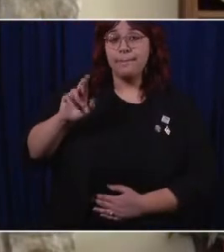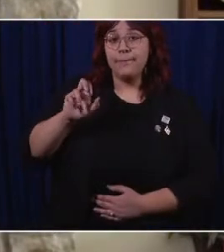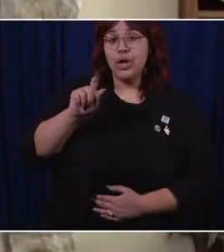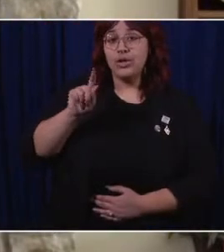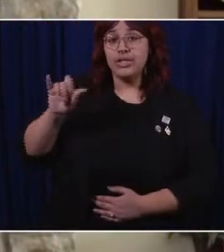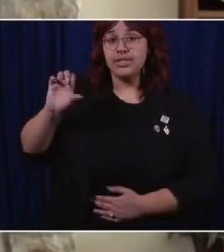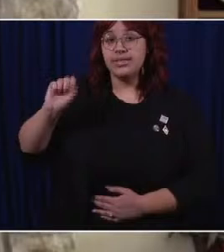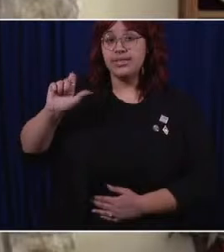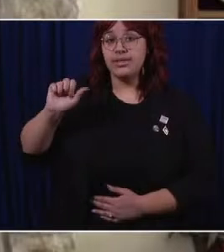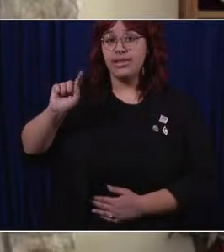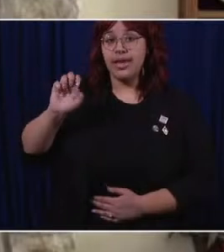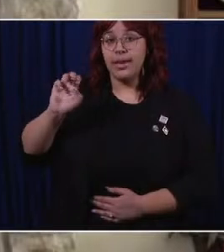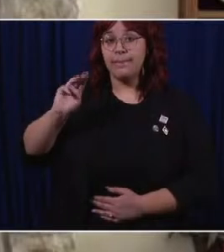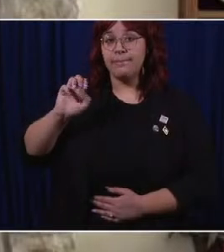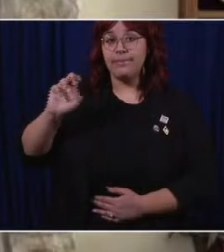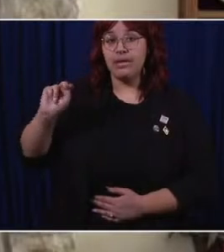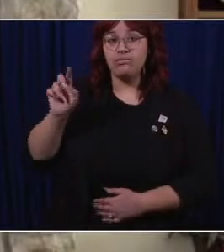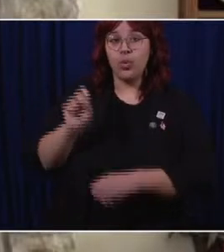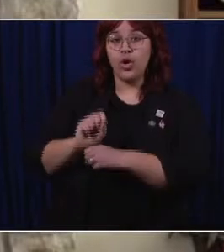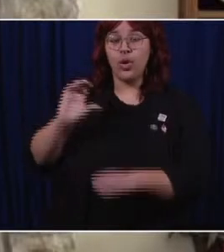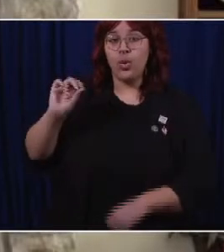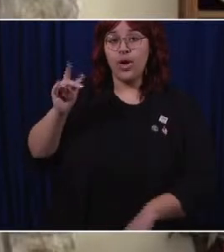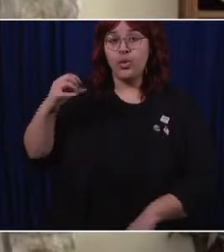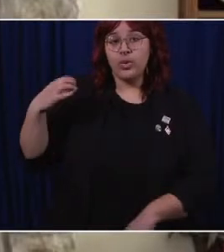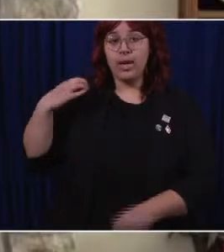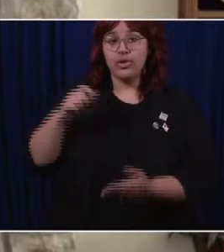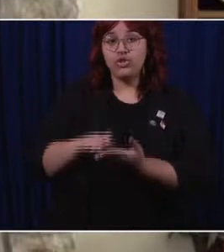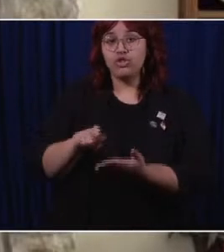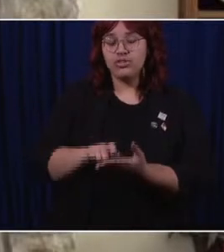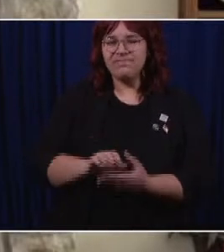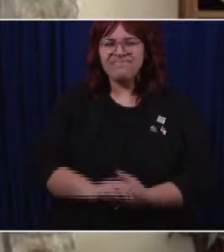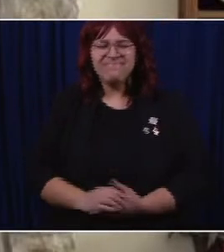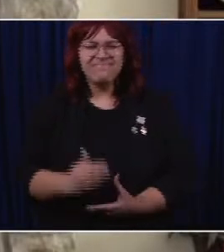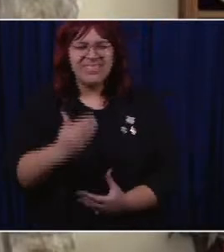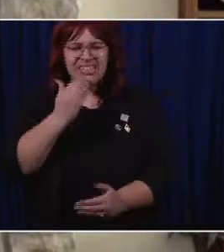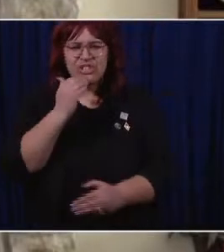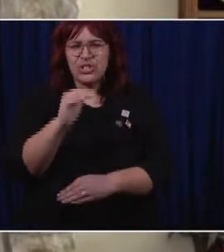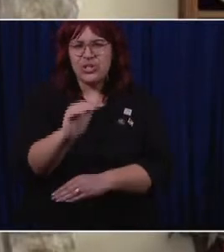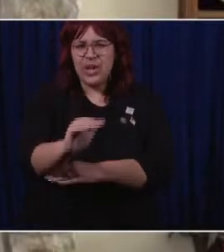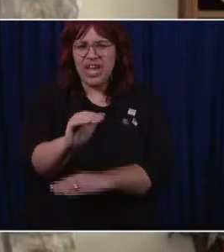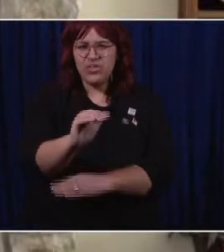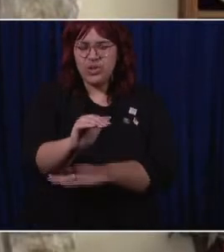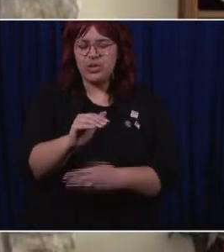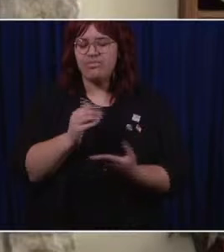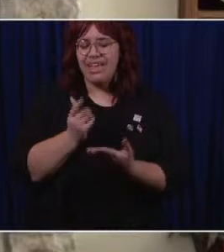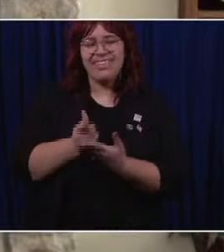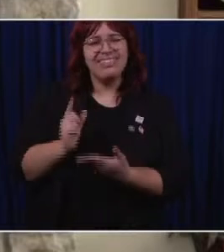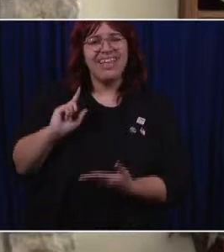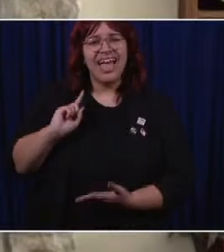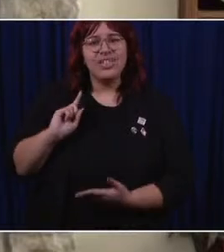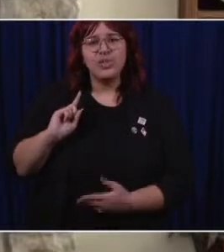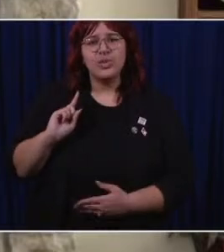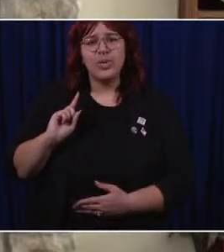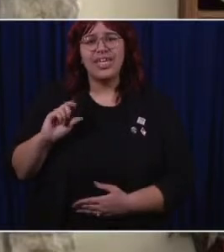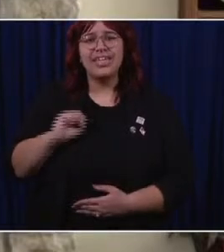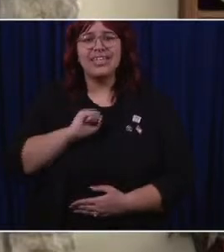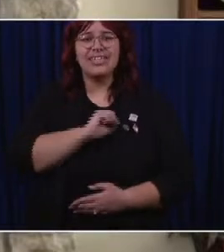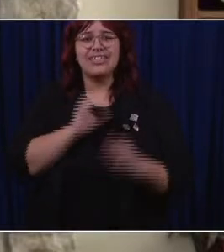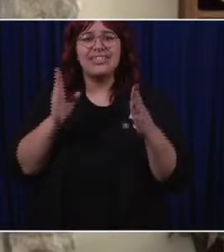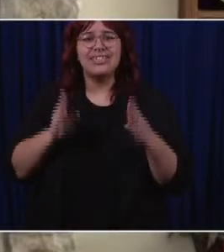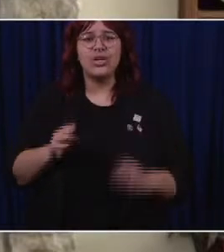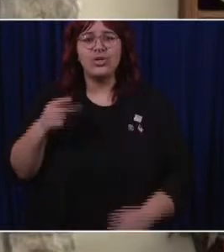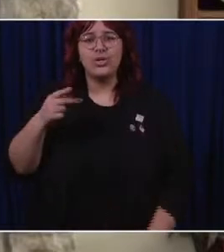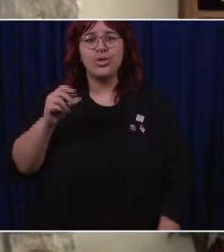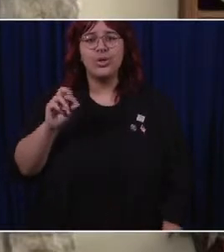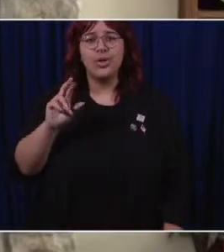Good afternoon, Governor. Afternoon. Last week, Senator Portman tweeted out a CNBC